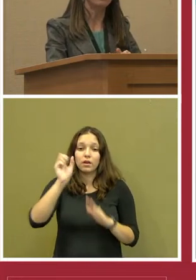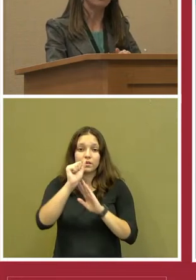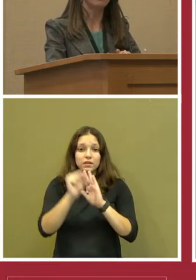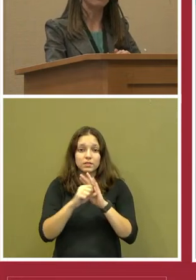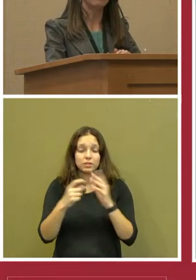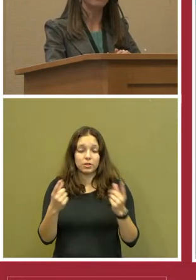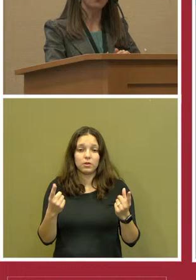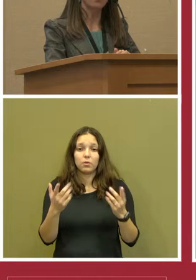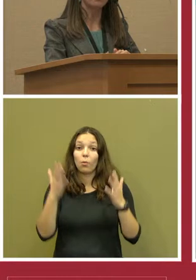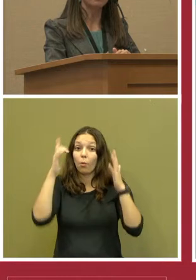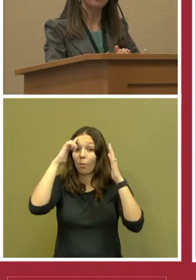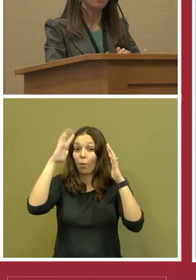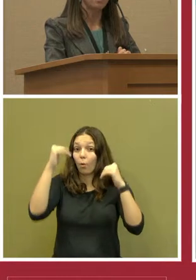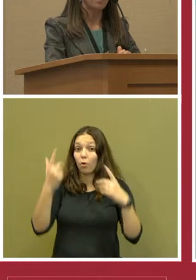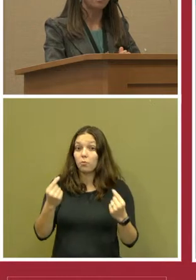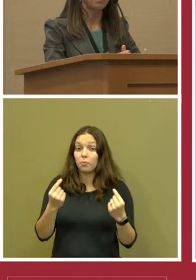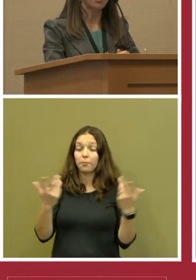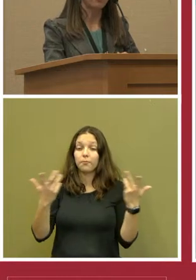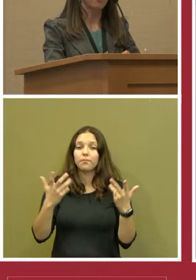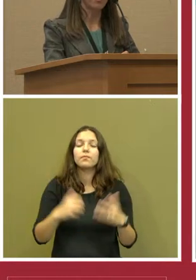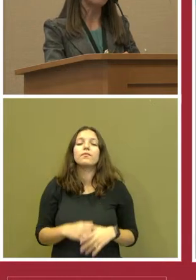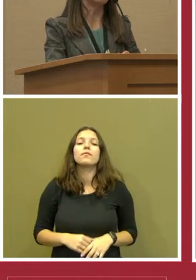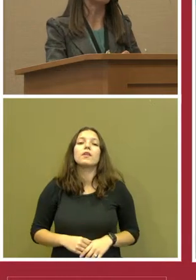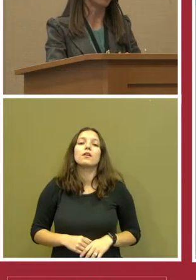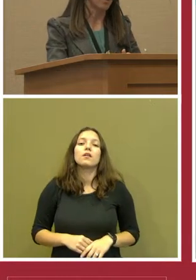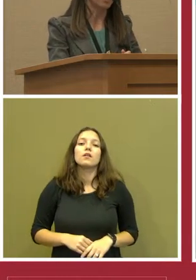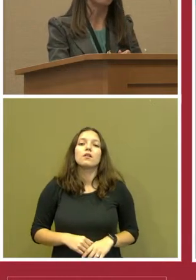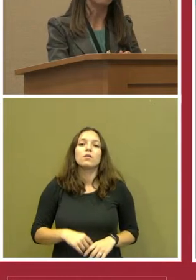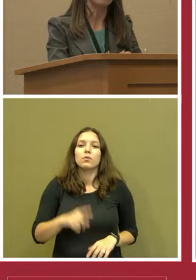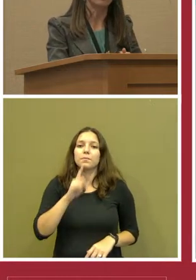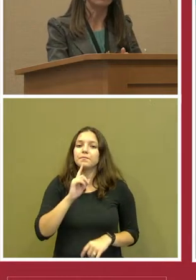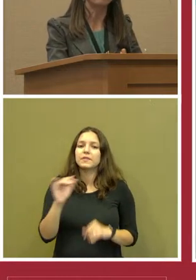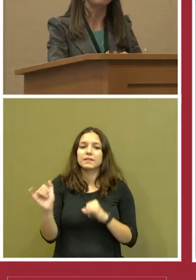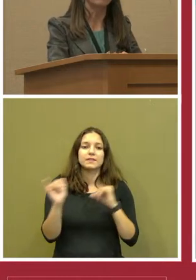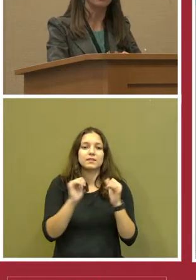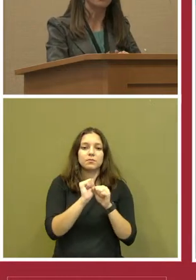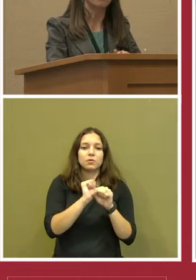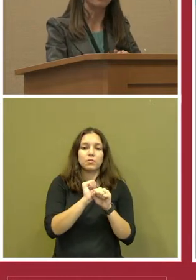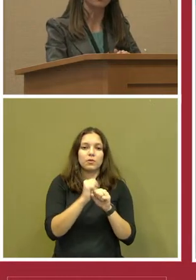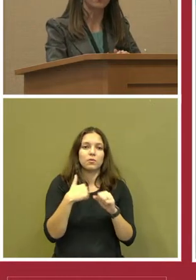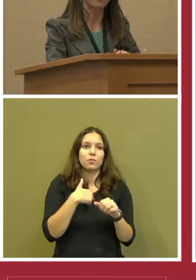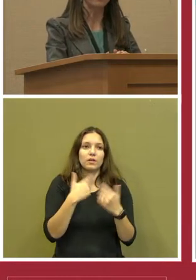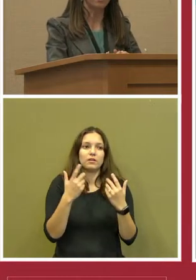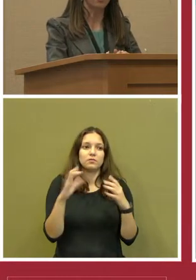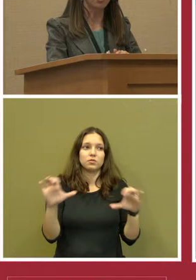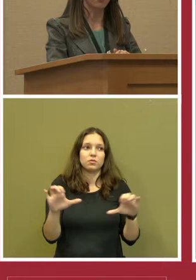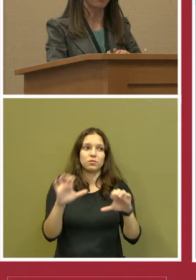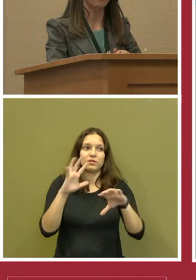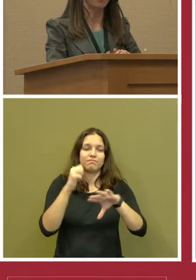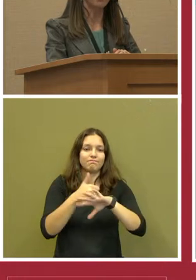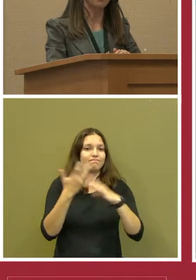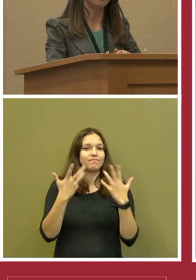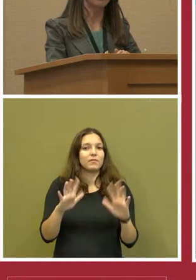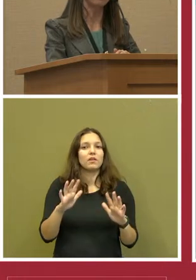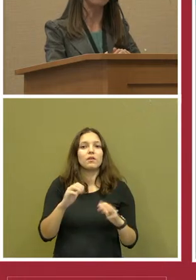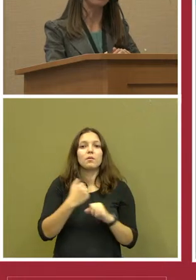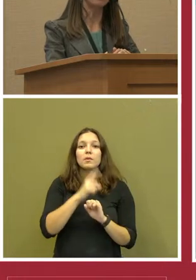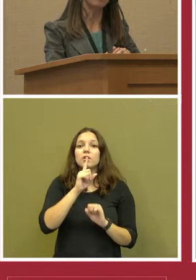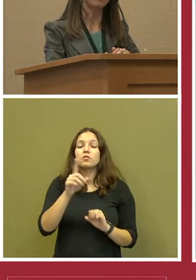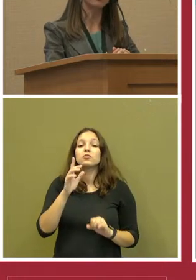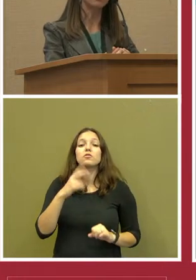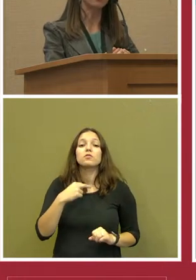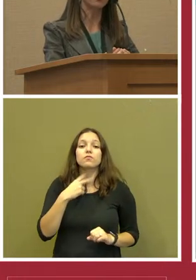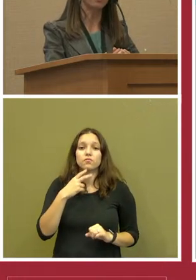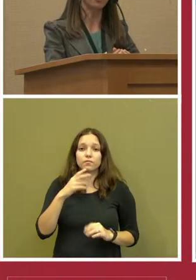do was essentially pretty similar work to what we were also doing as far as making sure that the voices of